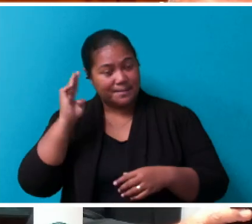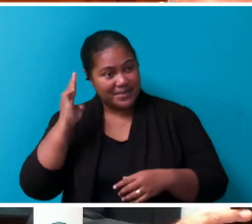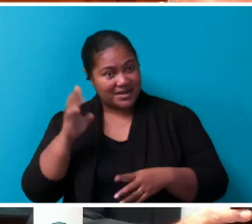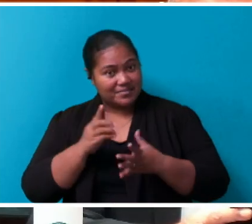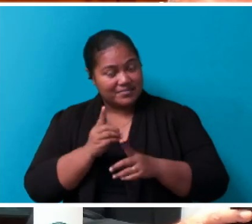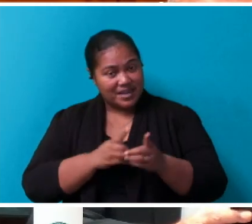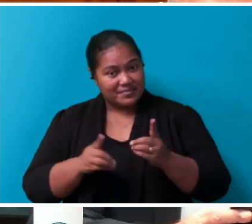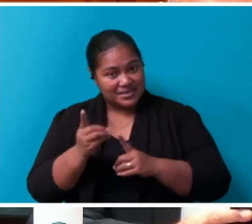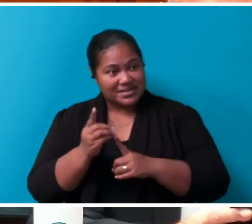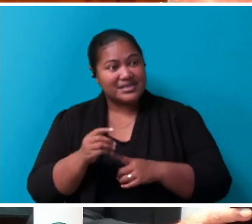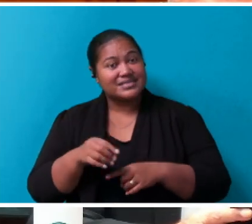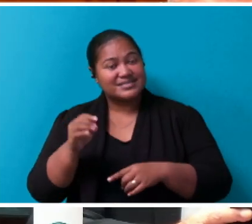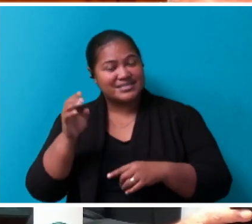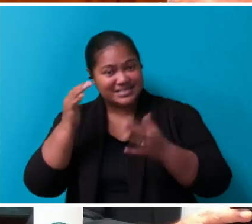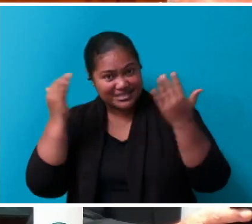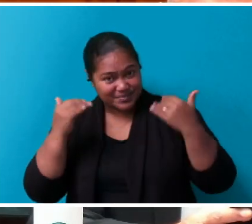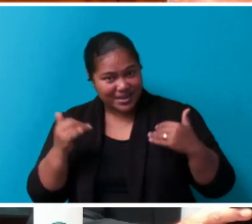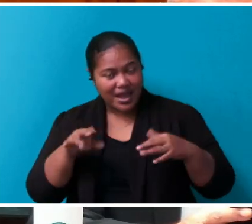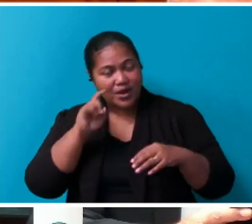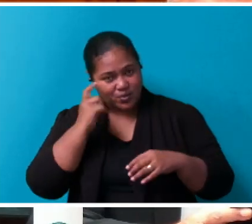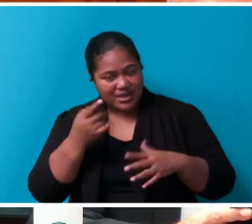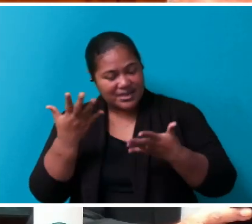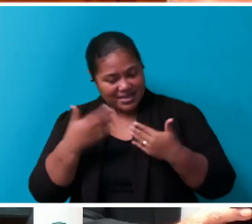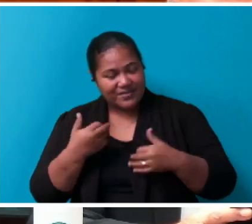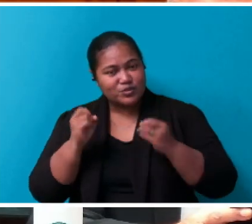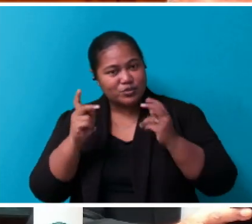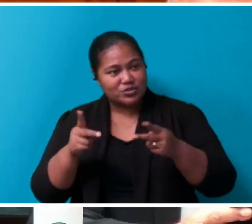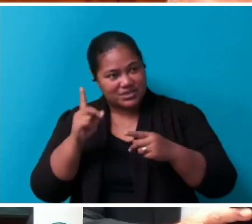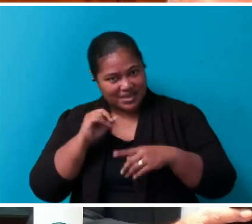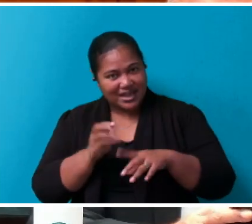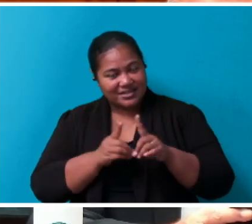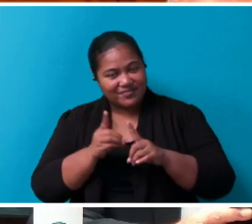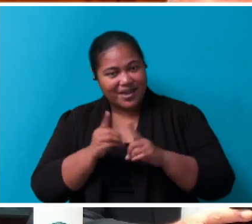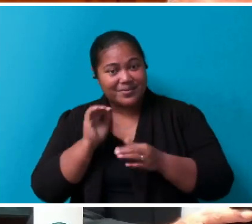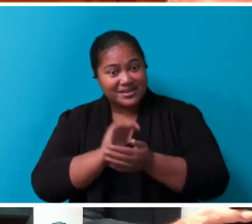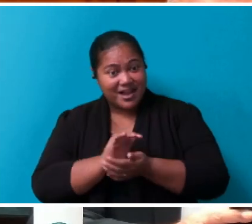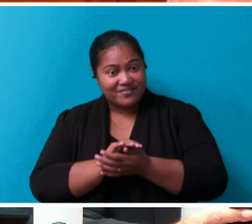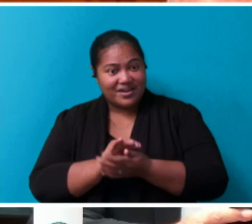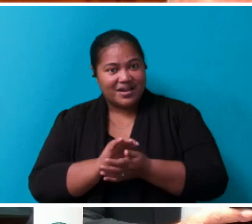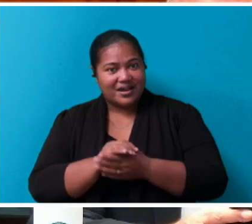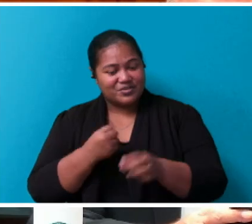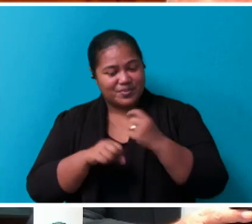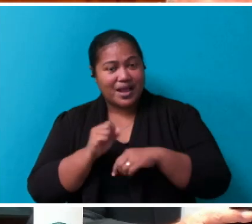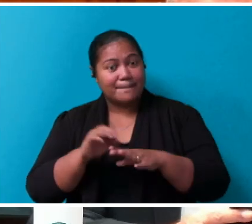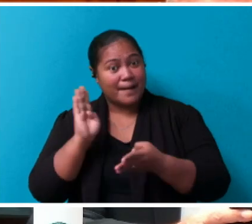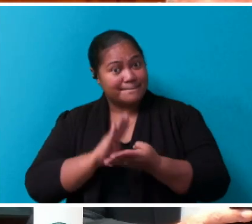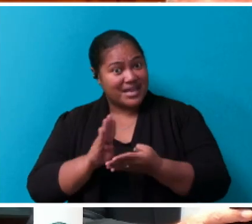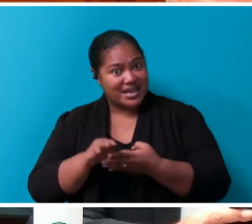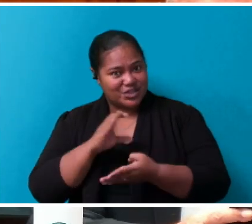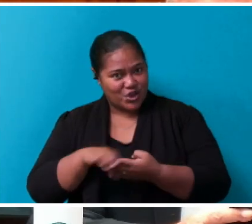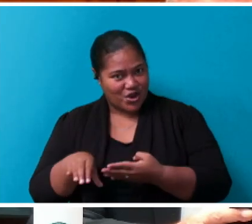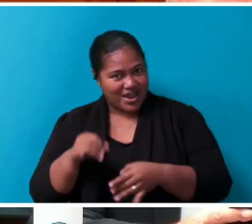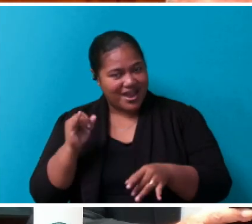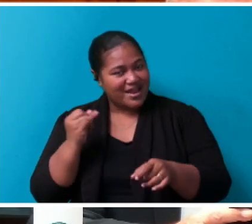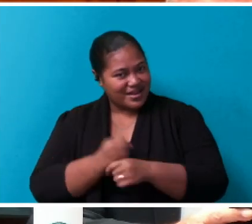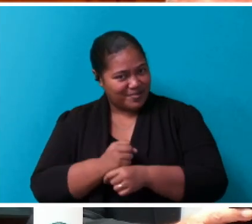will position us well in our ambitions to develop the cover industry into a billion-dollar industry. This year, the Trade